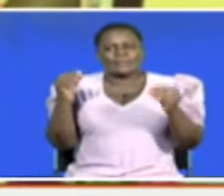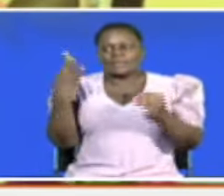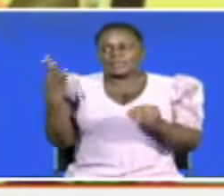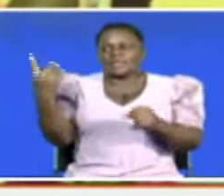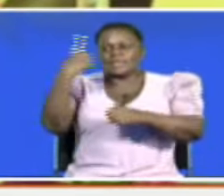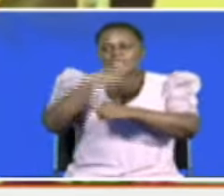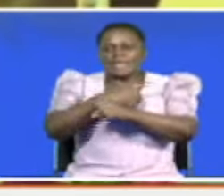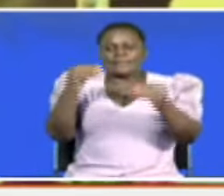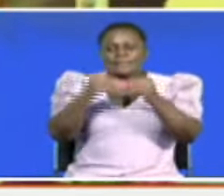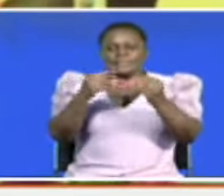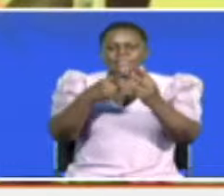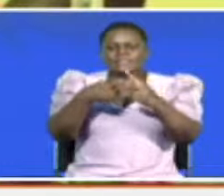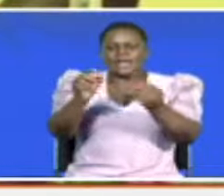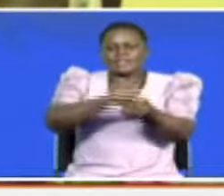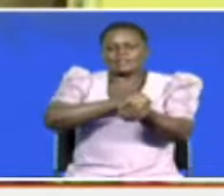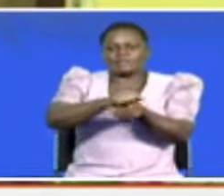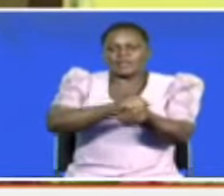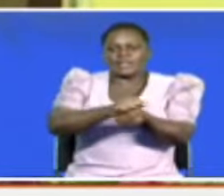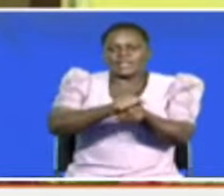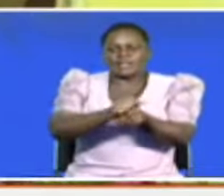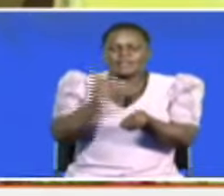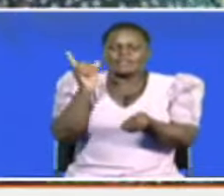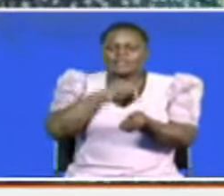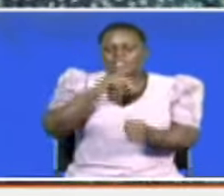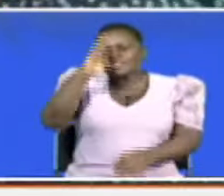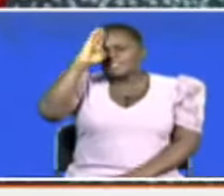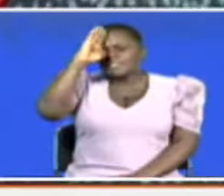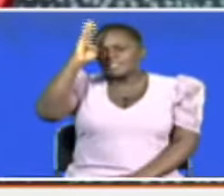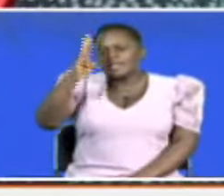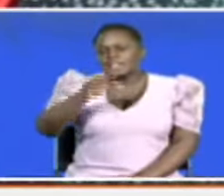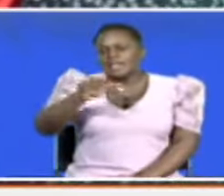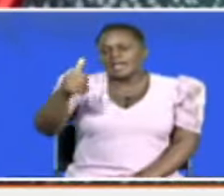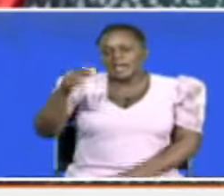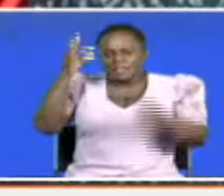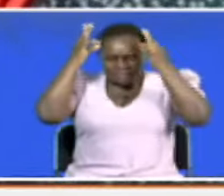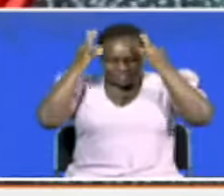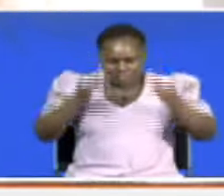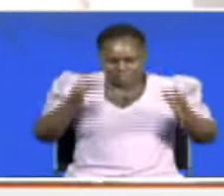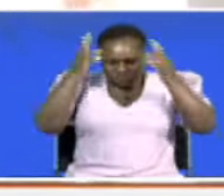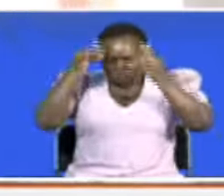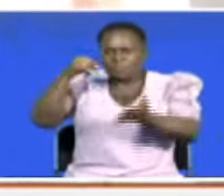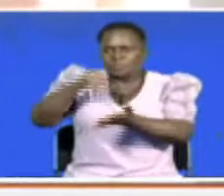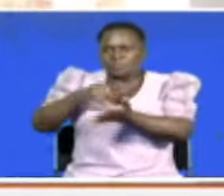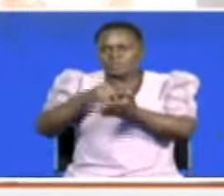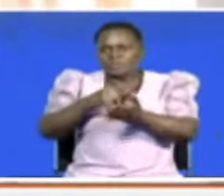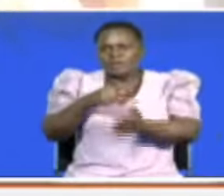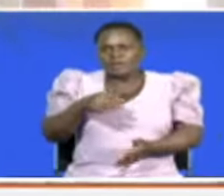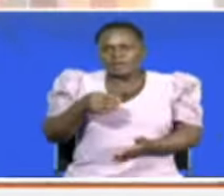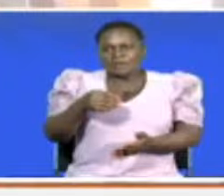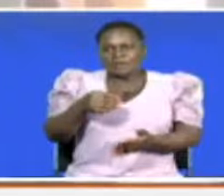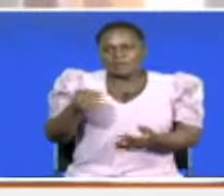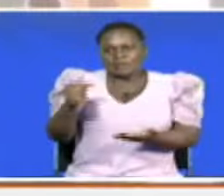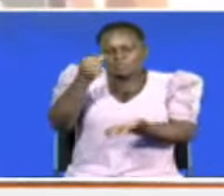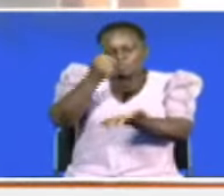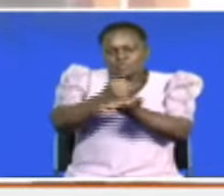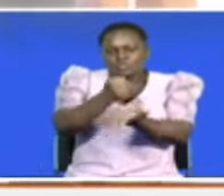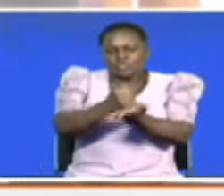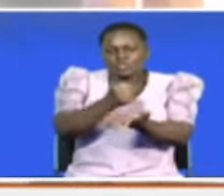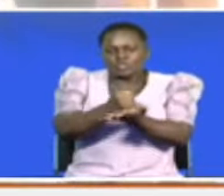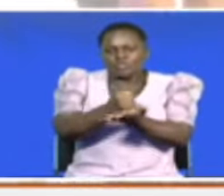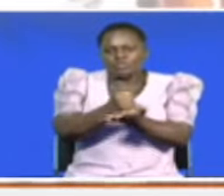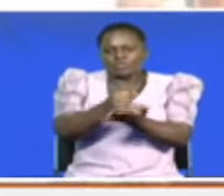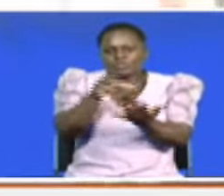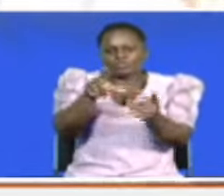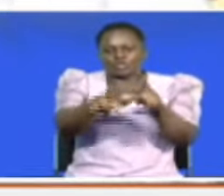that started on Friday will culminate on Sunday with other resolutions, including the filling of one of the positions